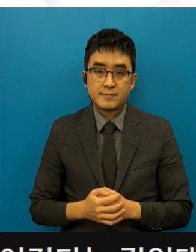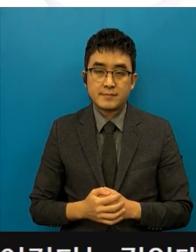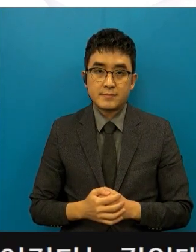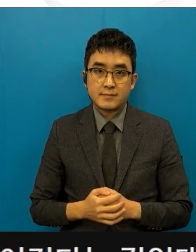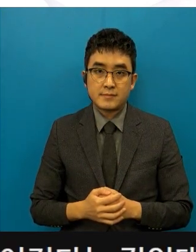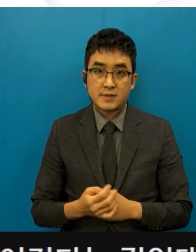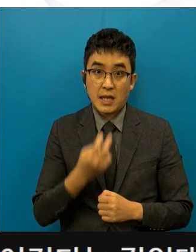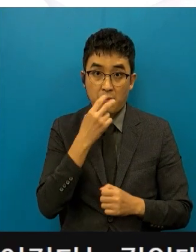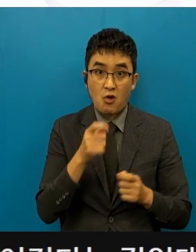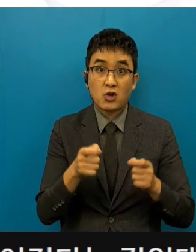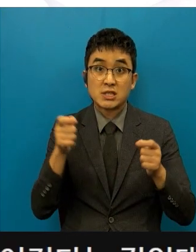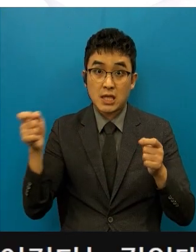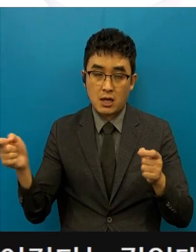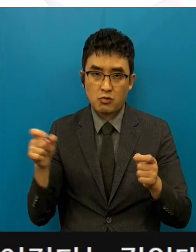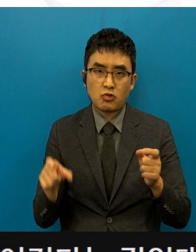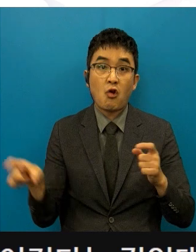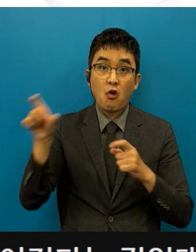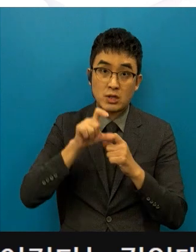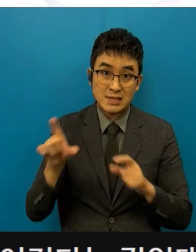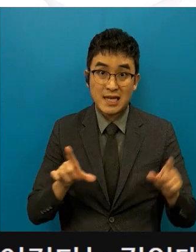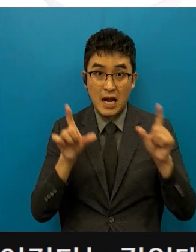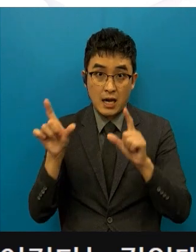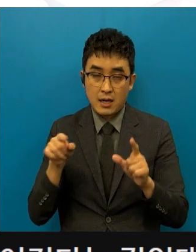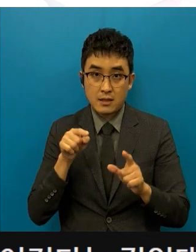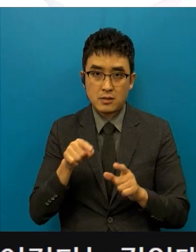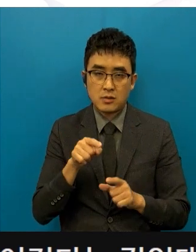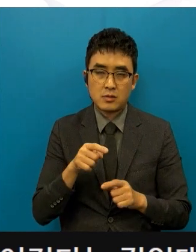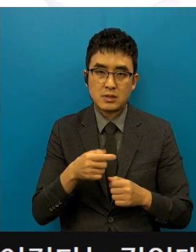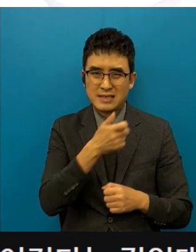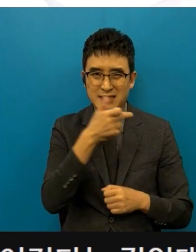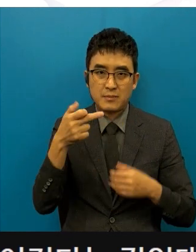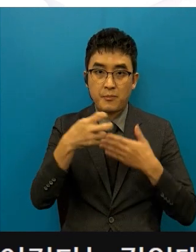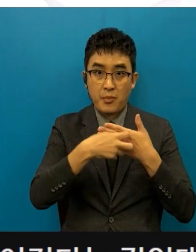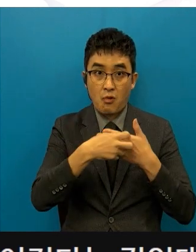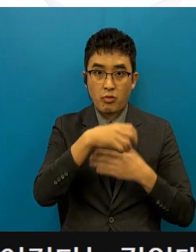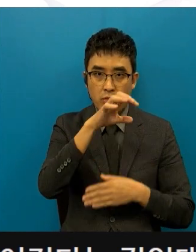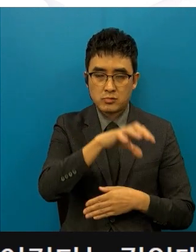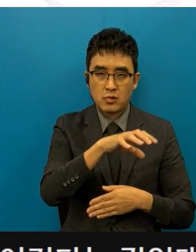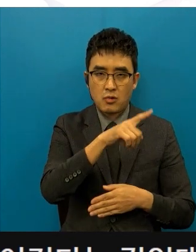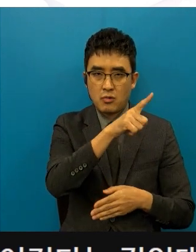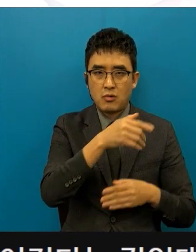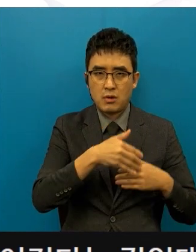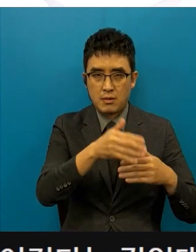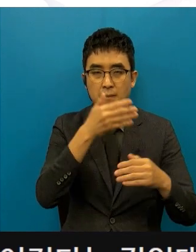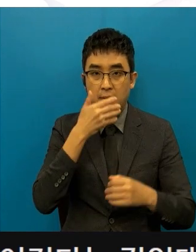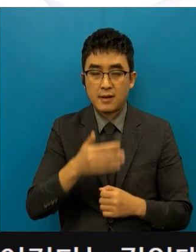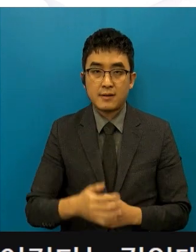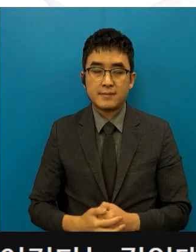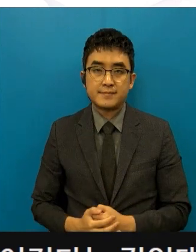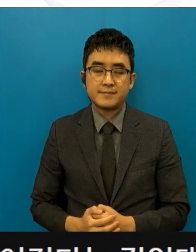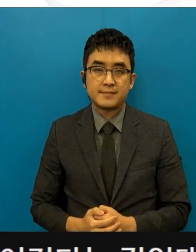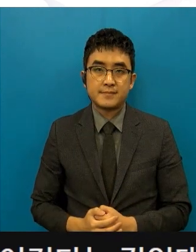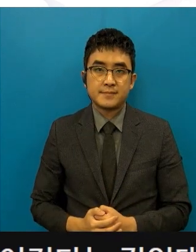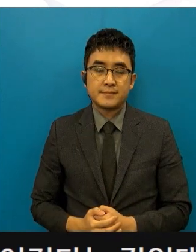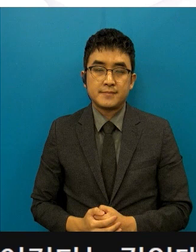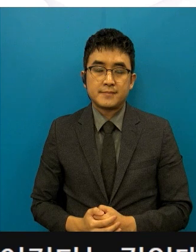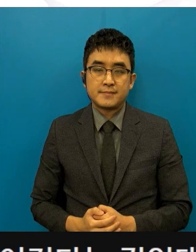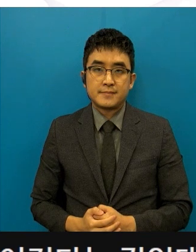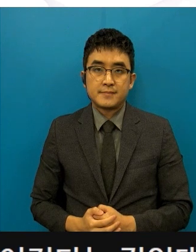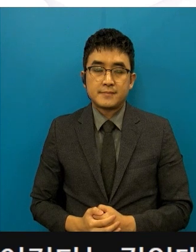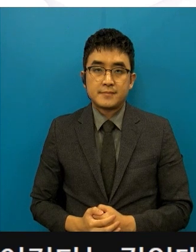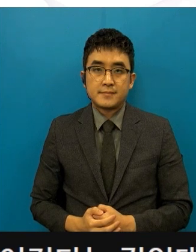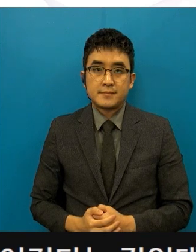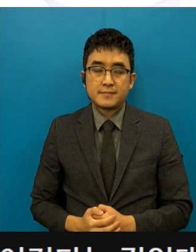capitals exhibit a high rate of decision with a clear document of patient's intent.